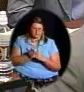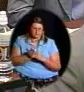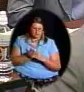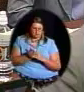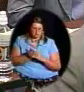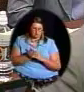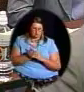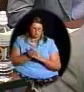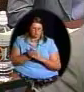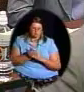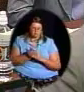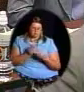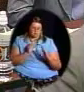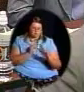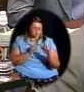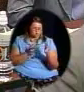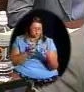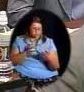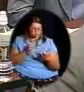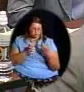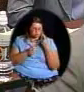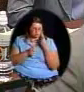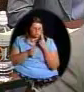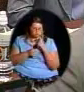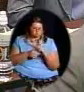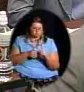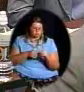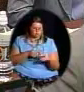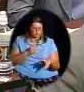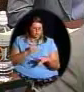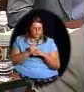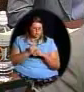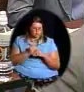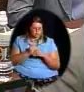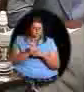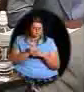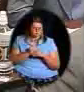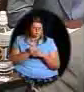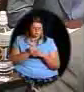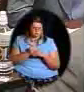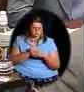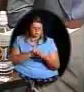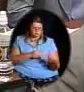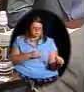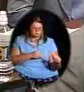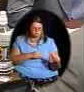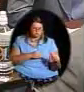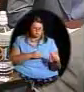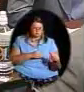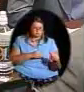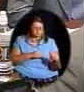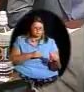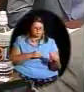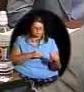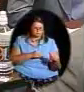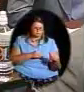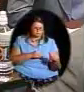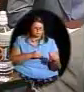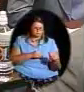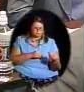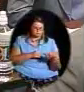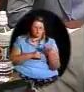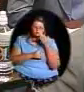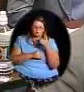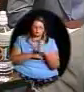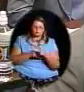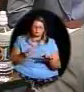outlay expenditure request for some additional materials, but we feel this is an excellent start to what we need to do for our